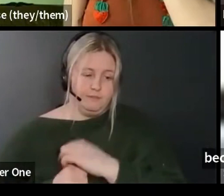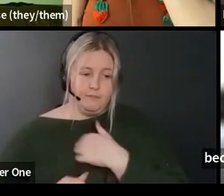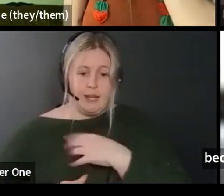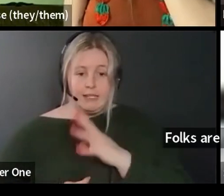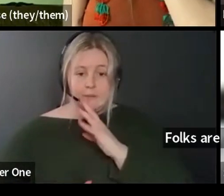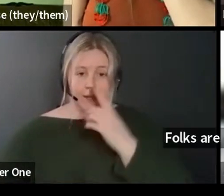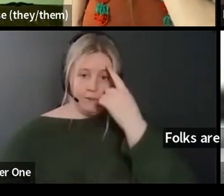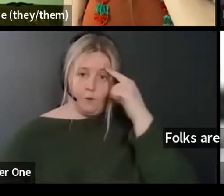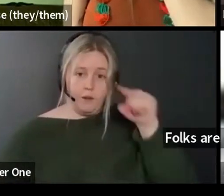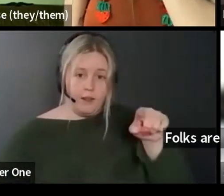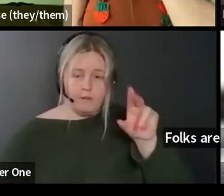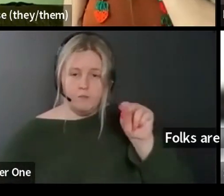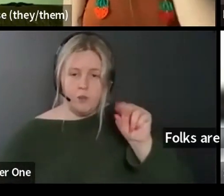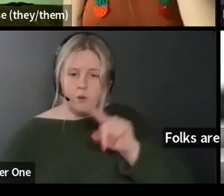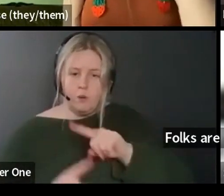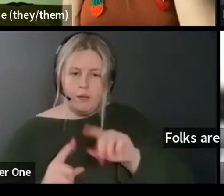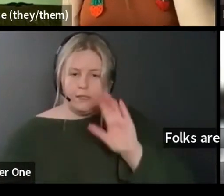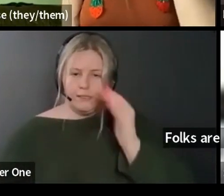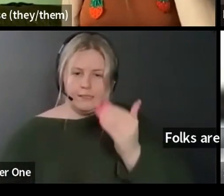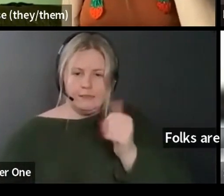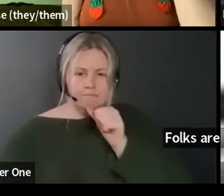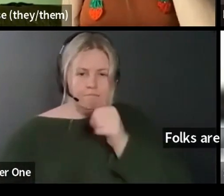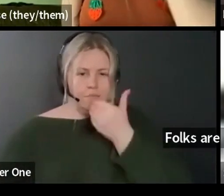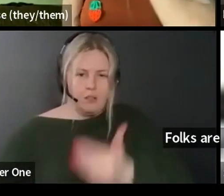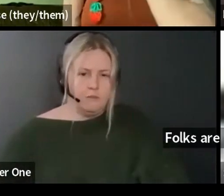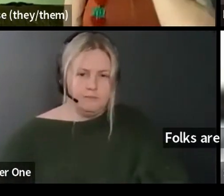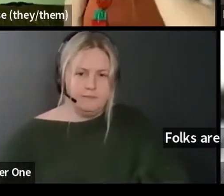it seems kind of sus.